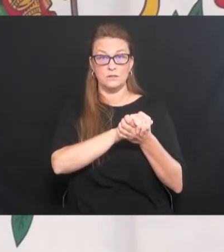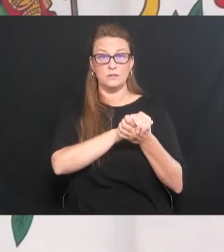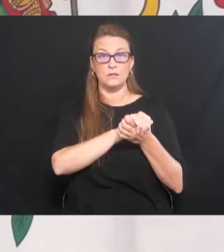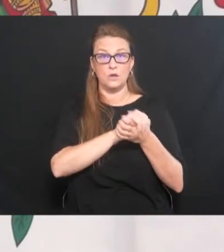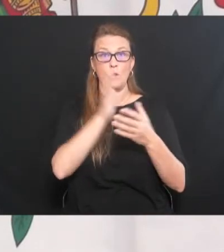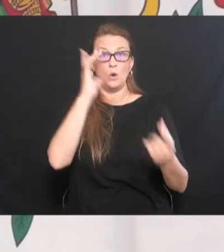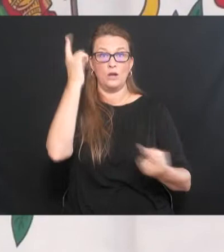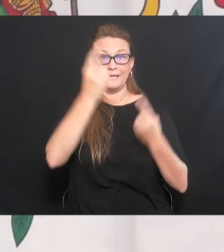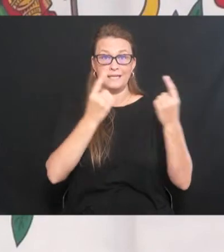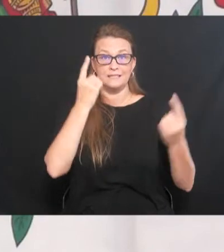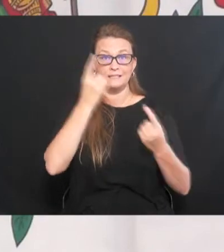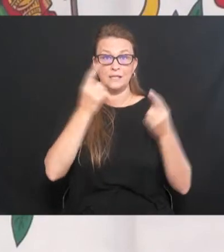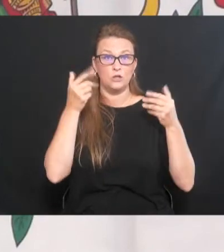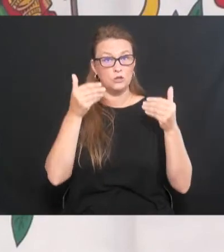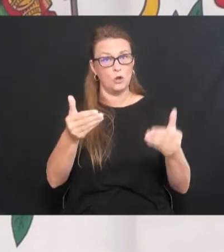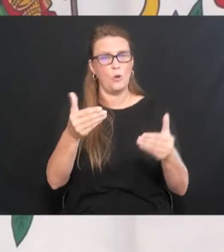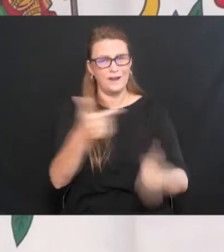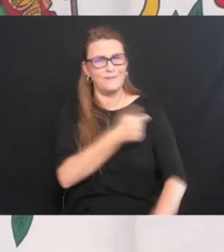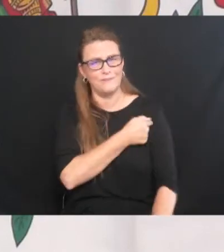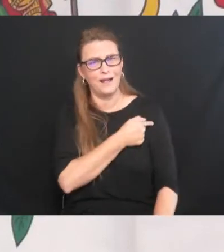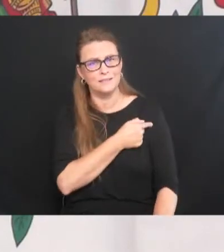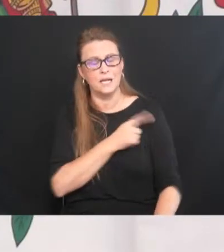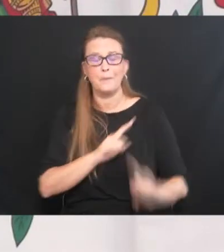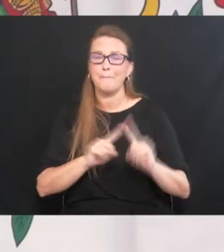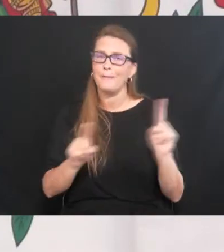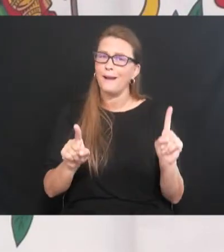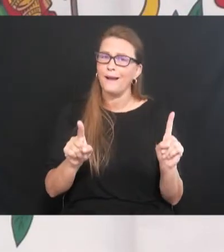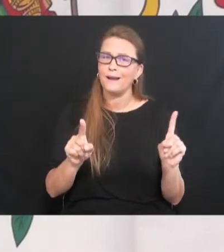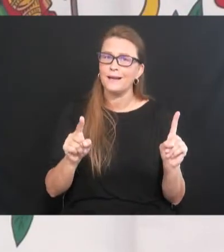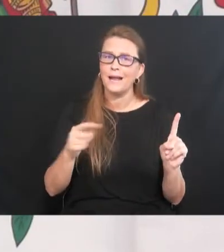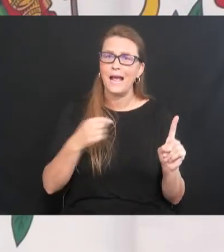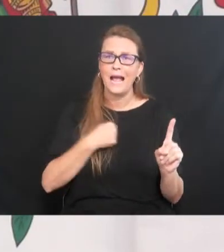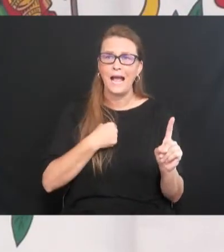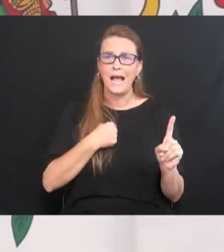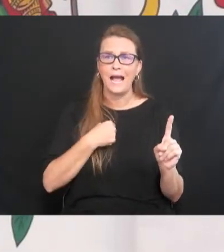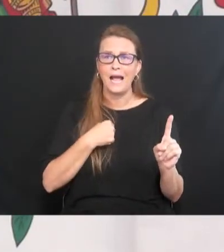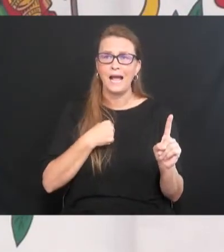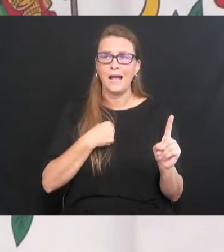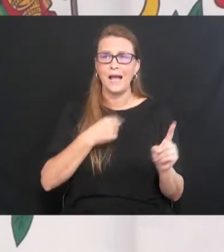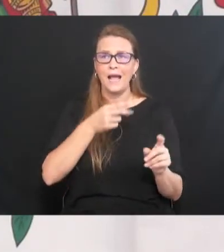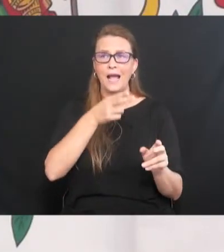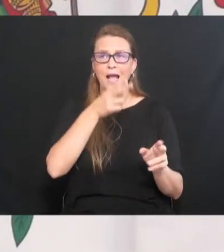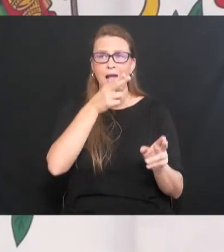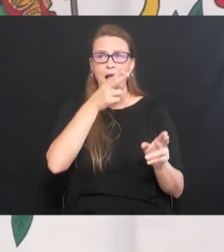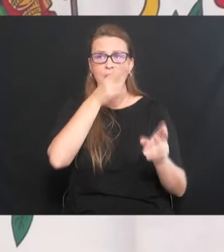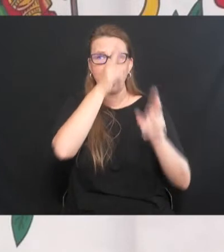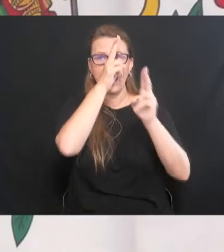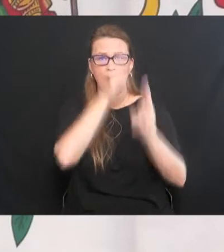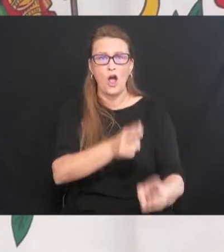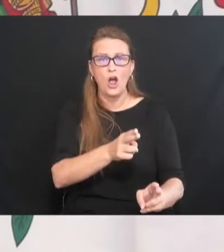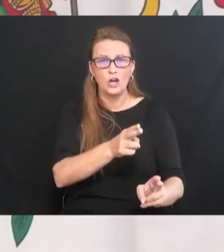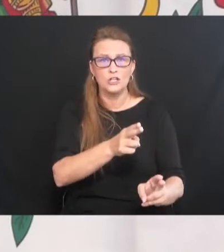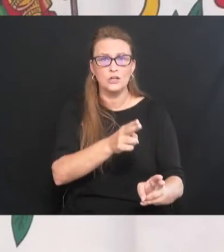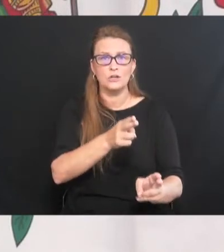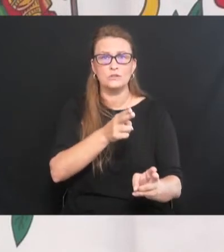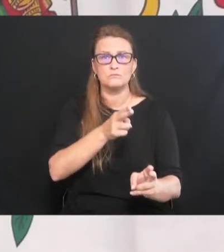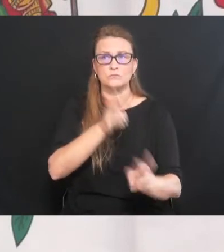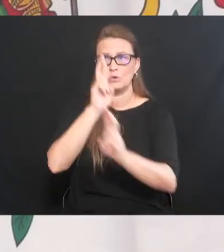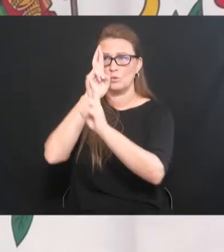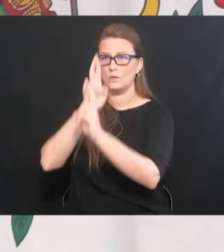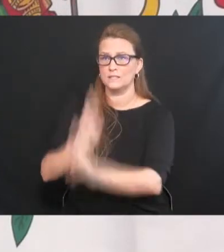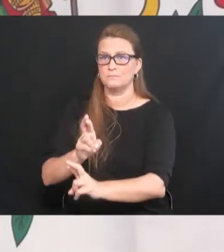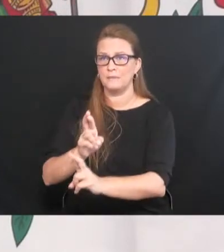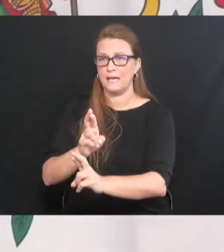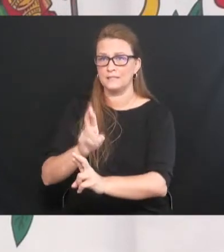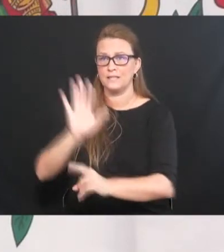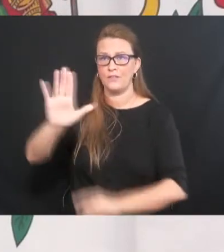consider being vaccinated. But at the same time, I absolutely honor and respect, you know, their opinion.